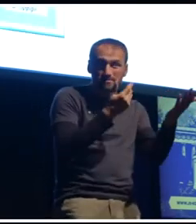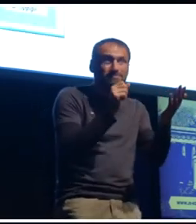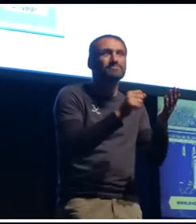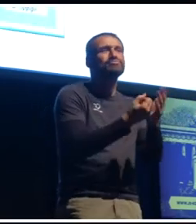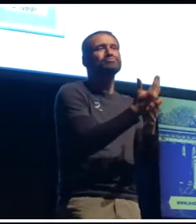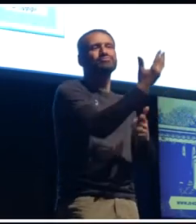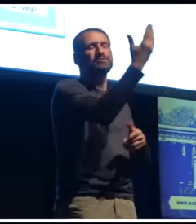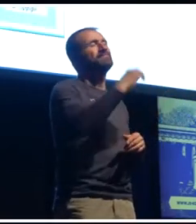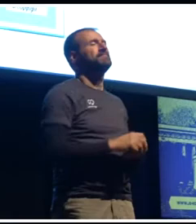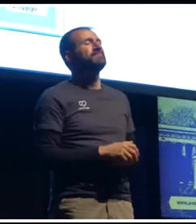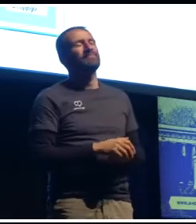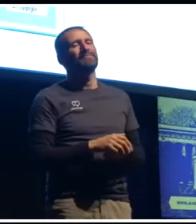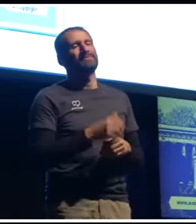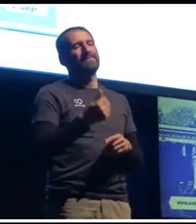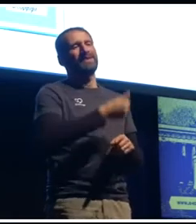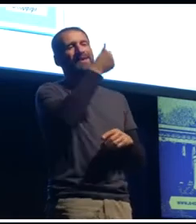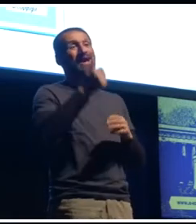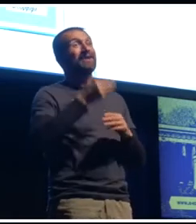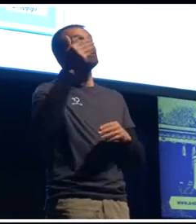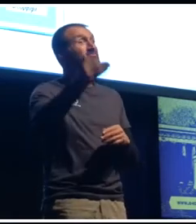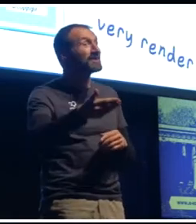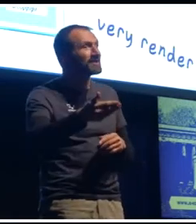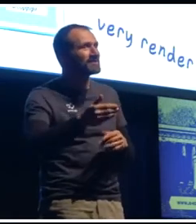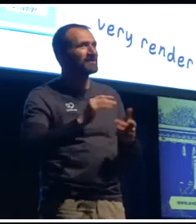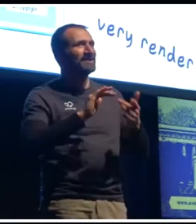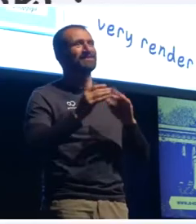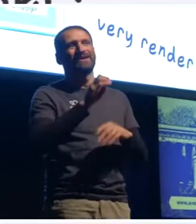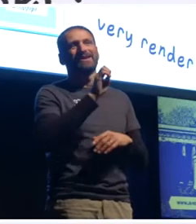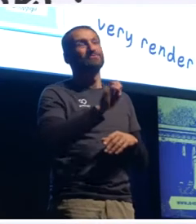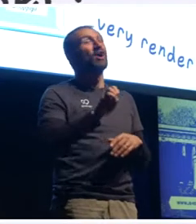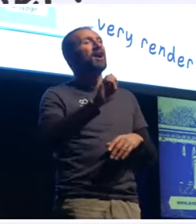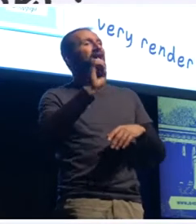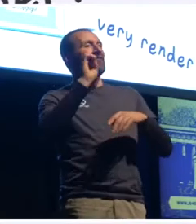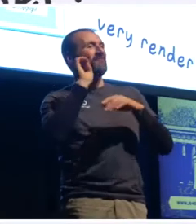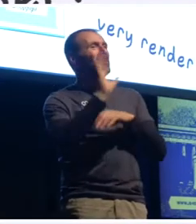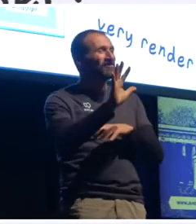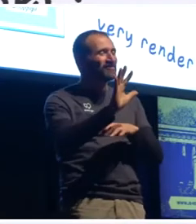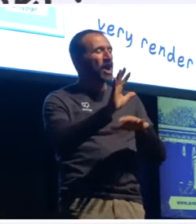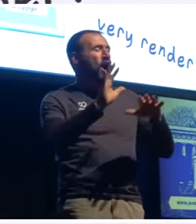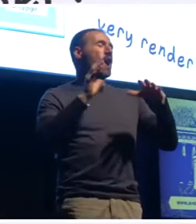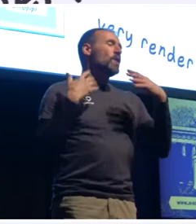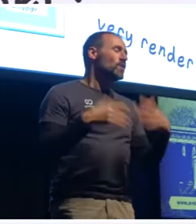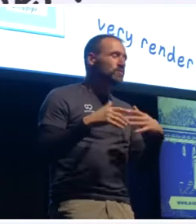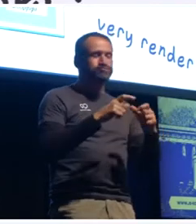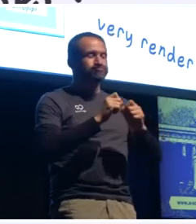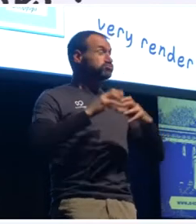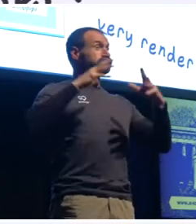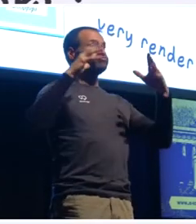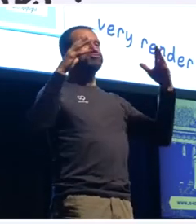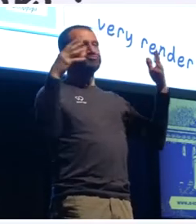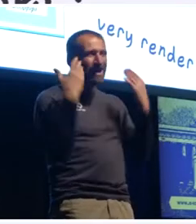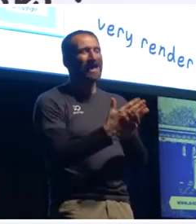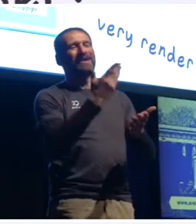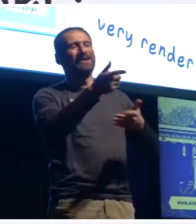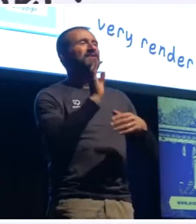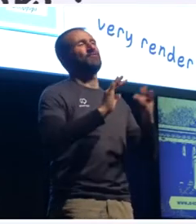1 year later, Internet Explorer 5 came out, and it introduced the performance and the perf and comp needs that we needed to